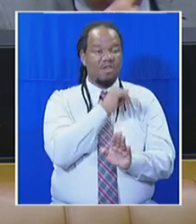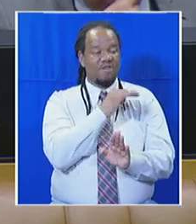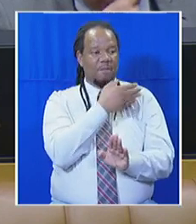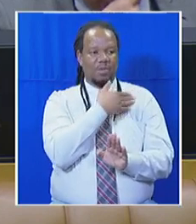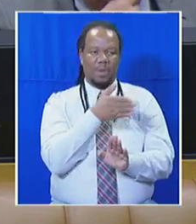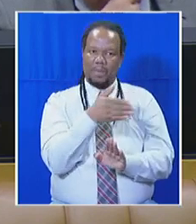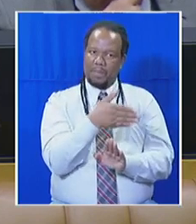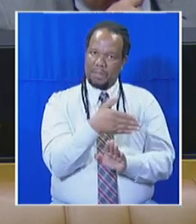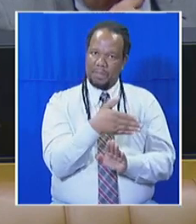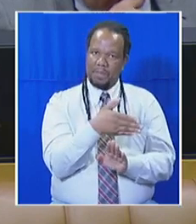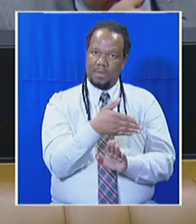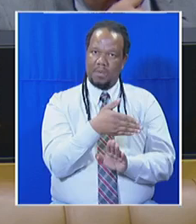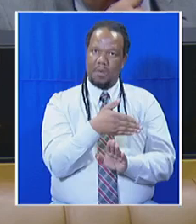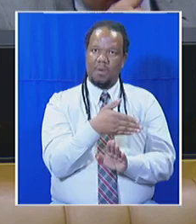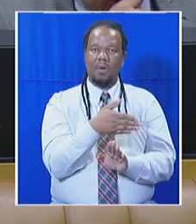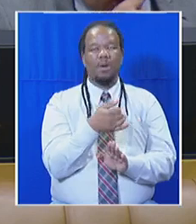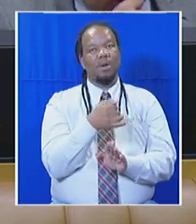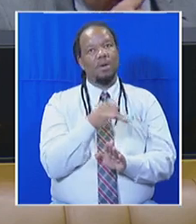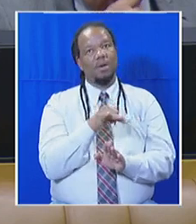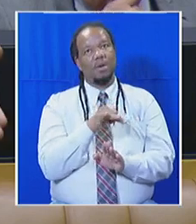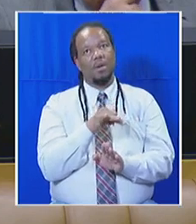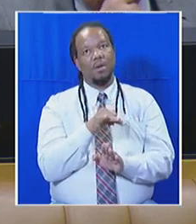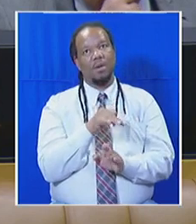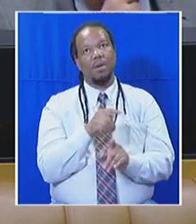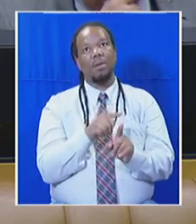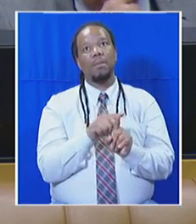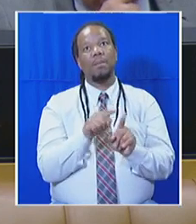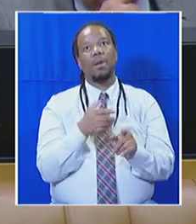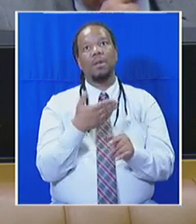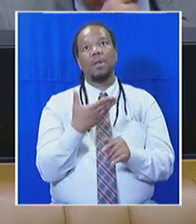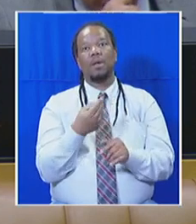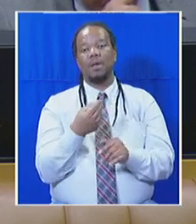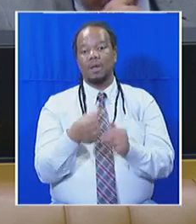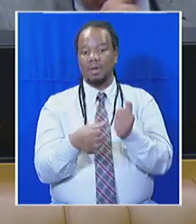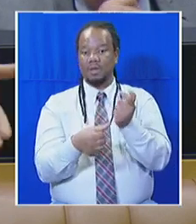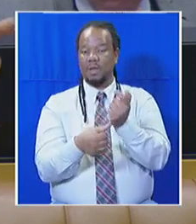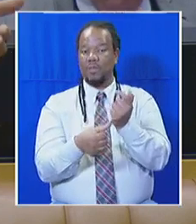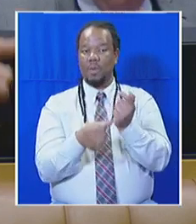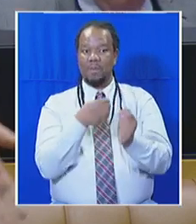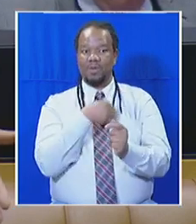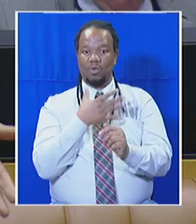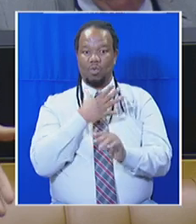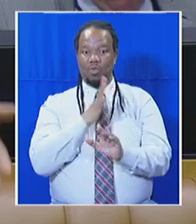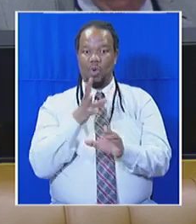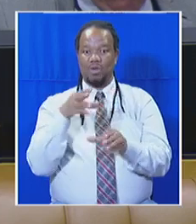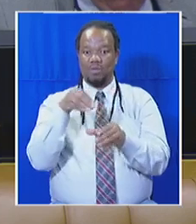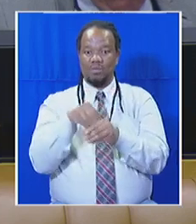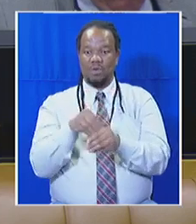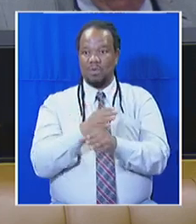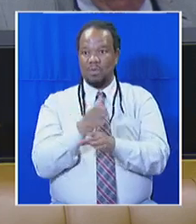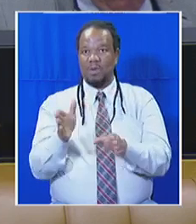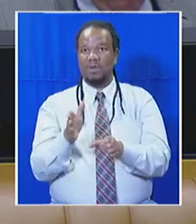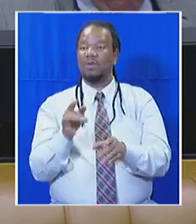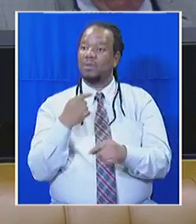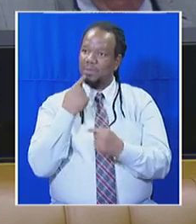indeed the intention was to exclude Deputy Ministers from participating, then the rules should be very clear about it. If indeed